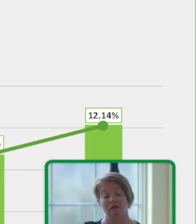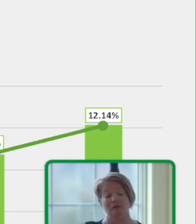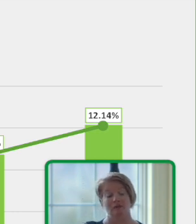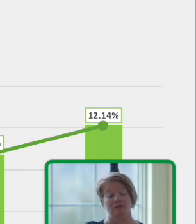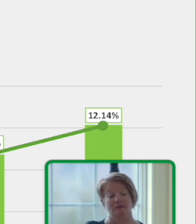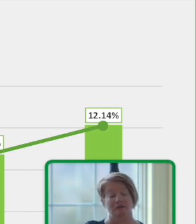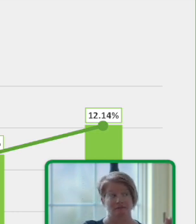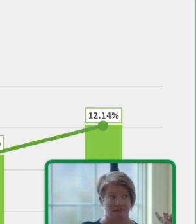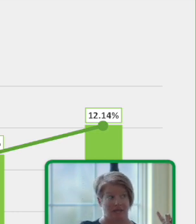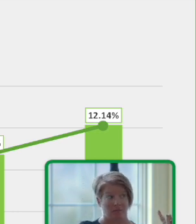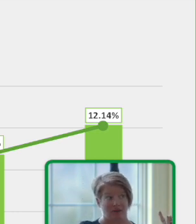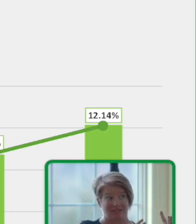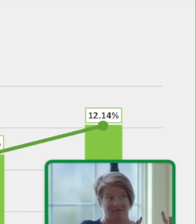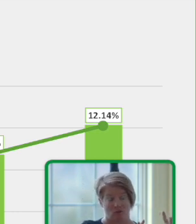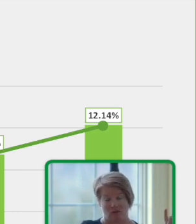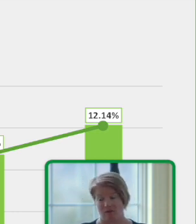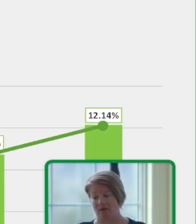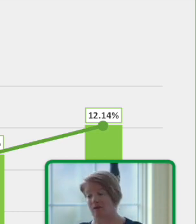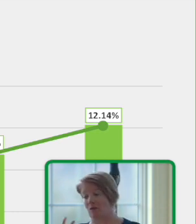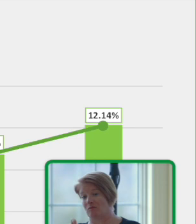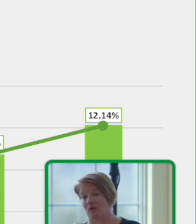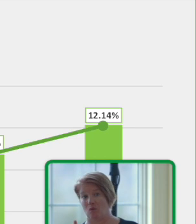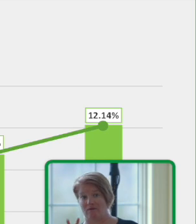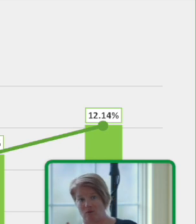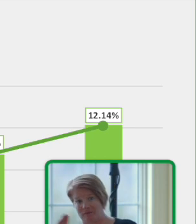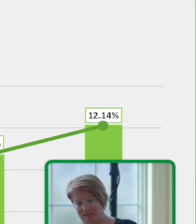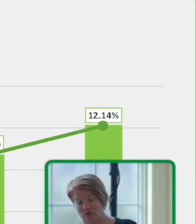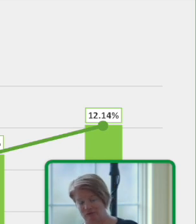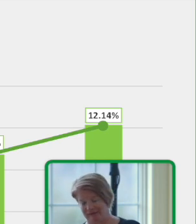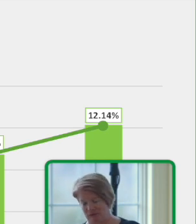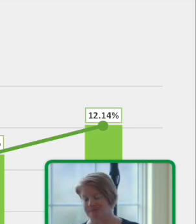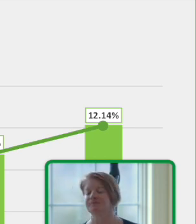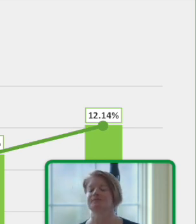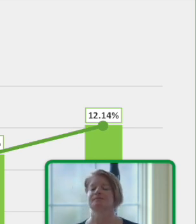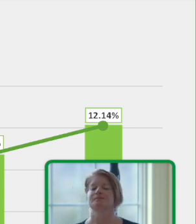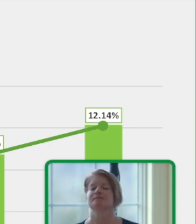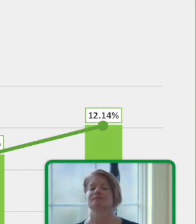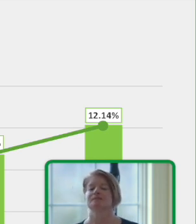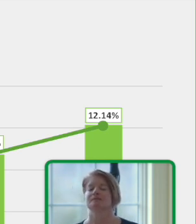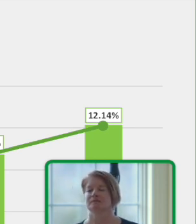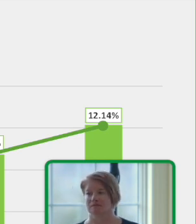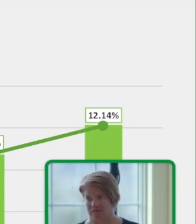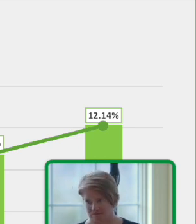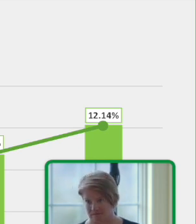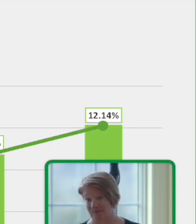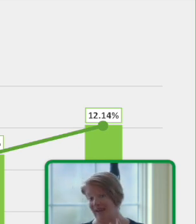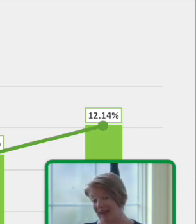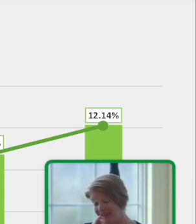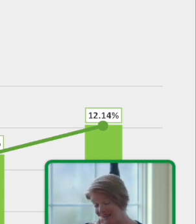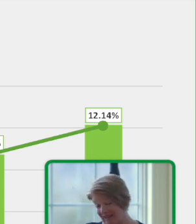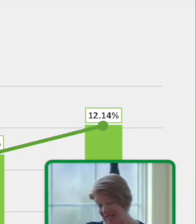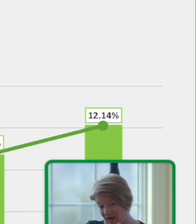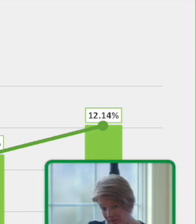10.74% to 12.14% during the year. In addition to adding net income,